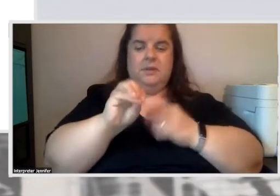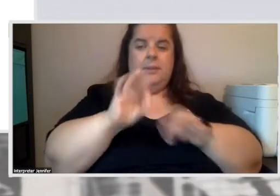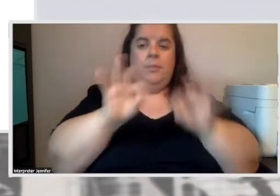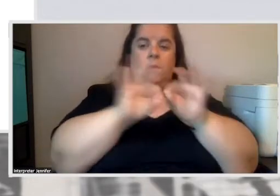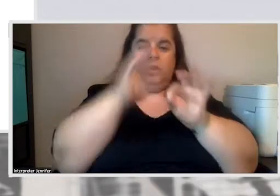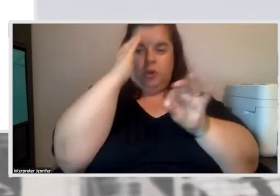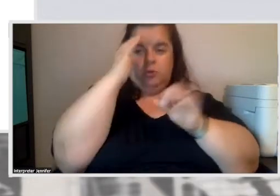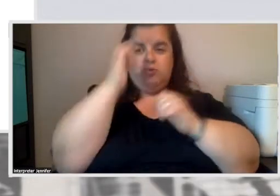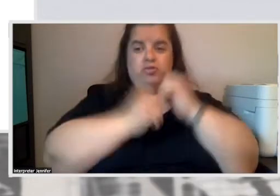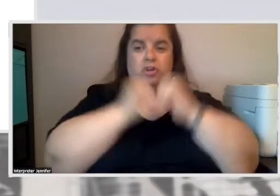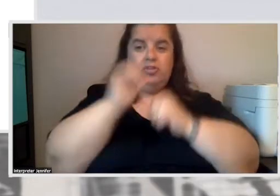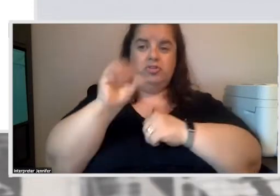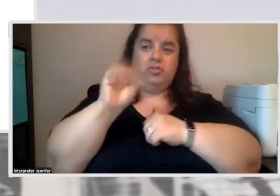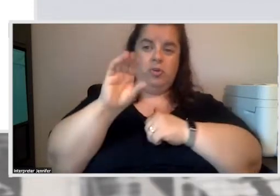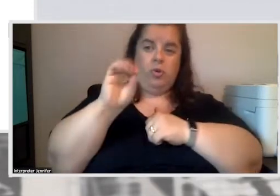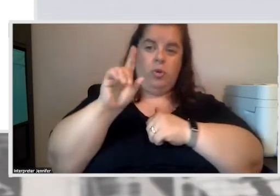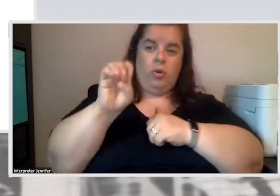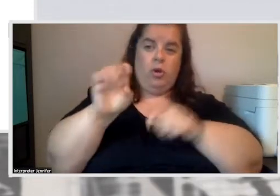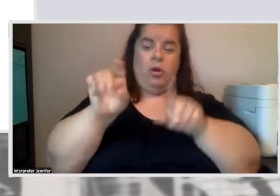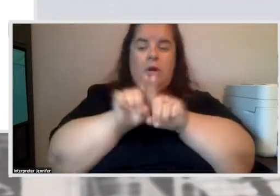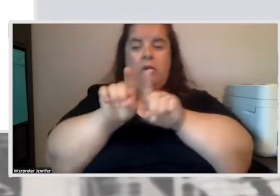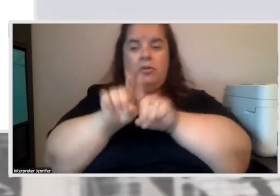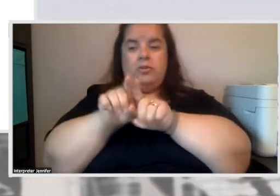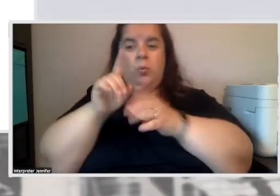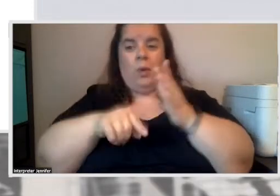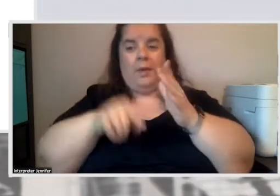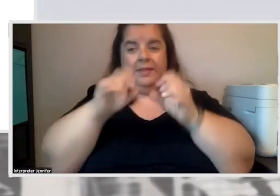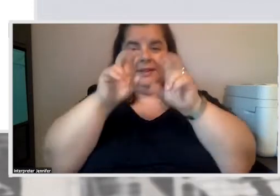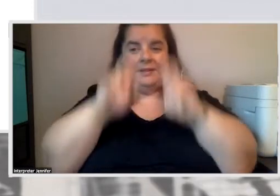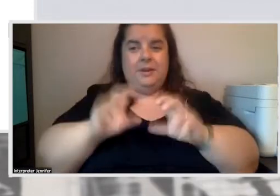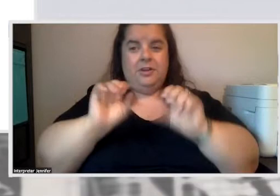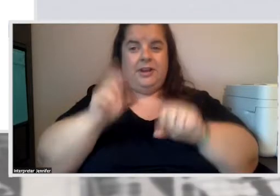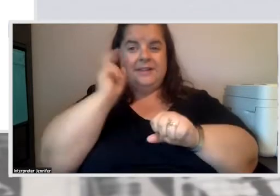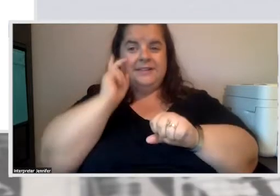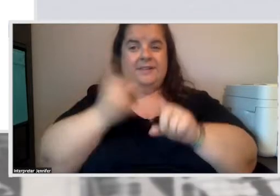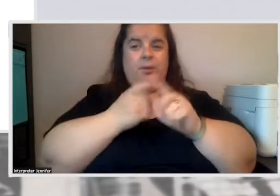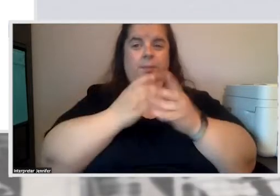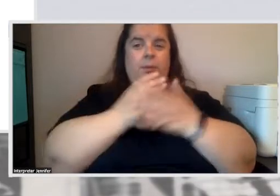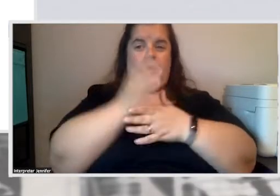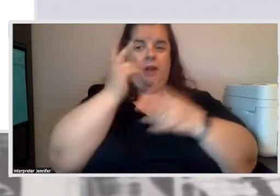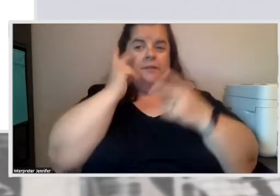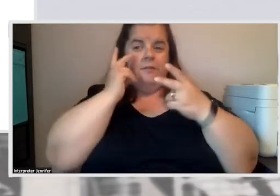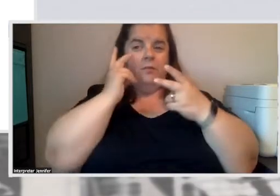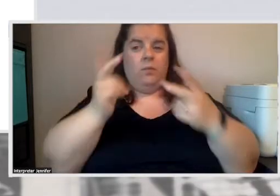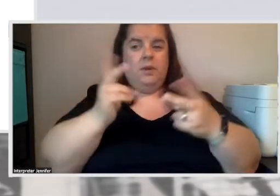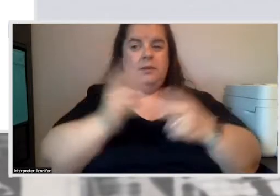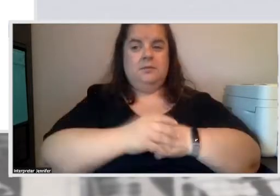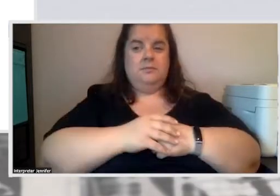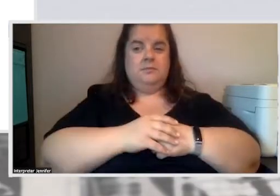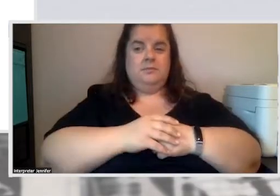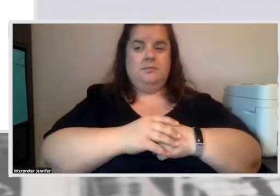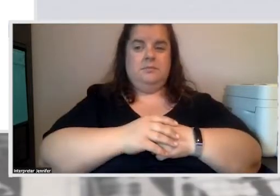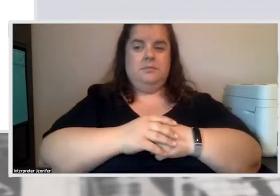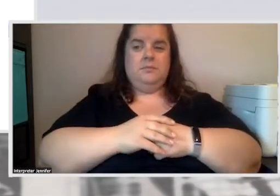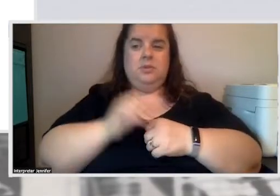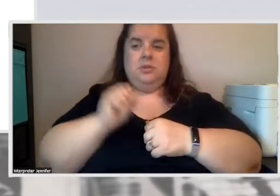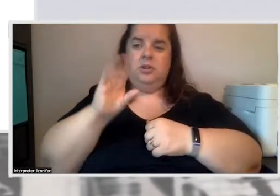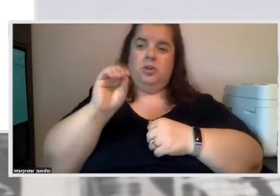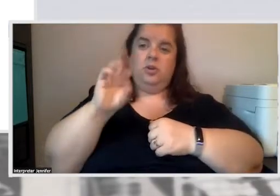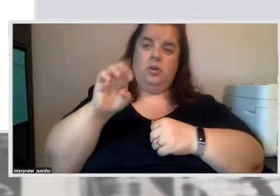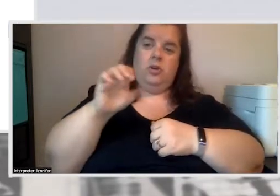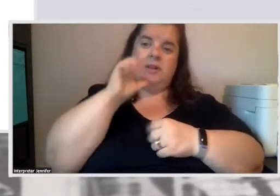scores are also based on what the inspector can see from the right-of-way visibly. So that score does not